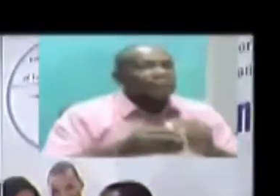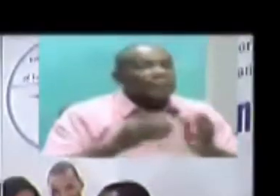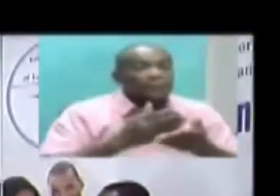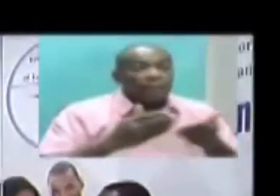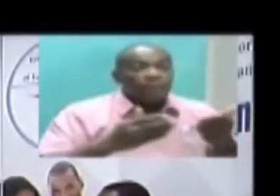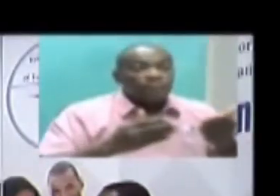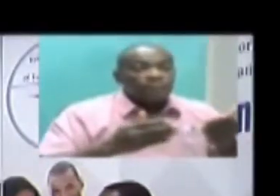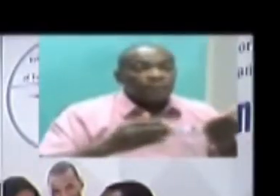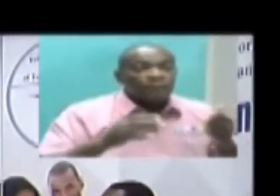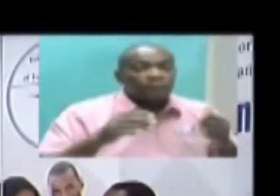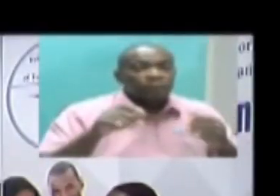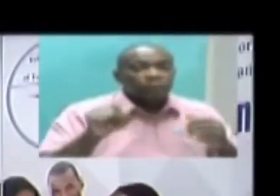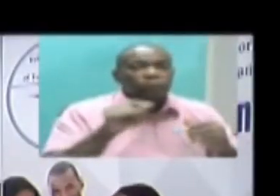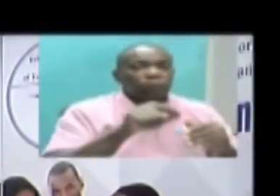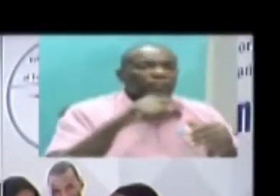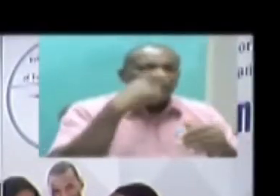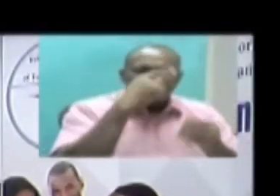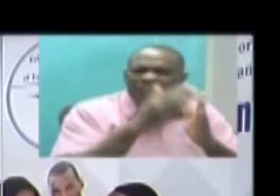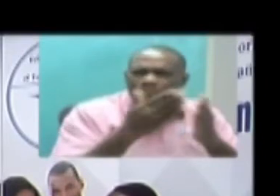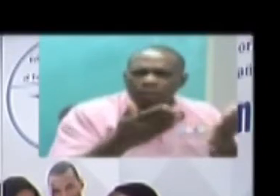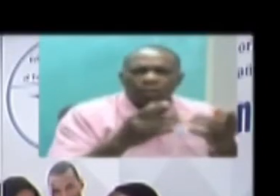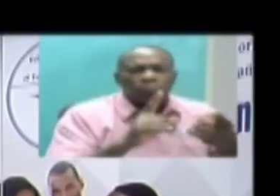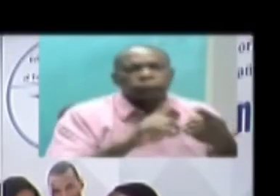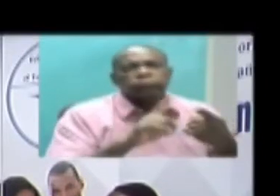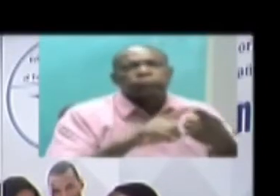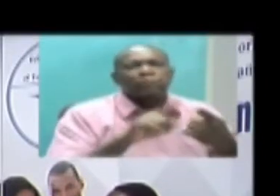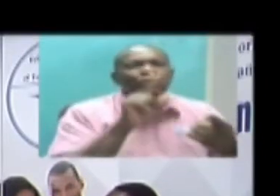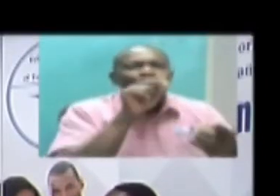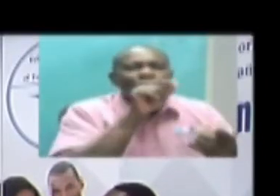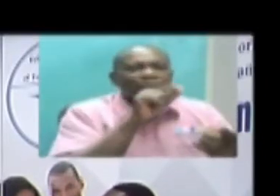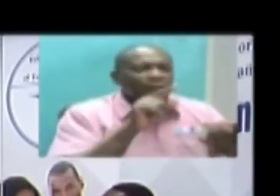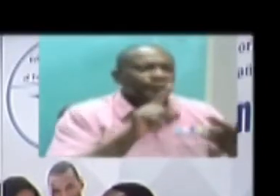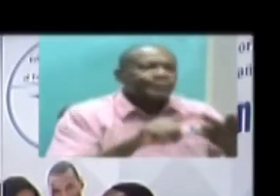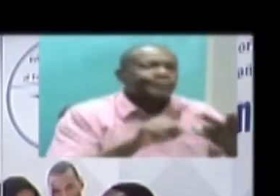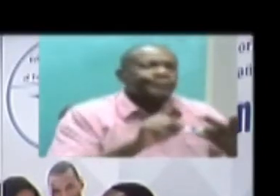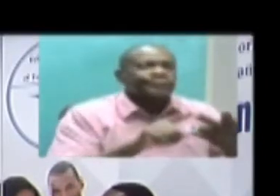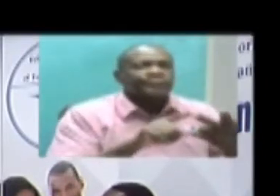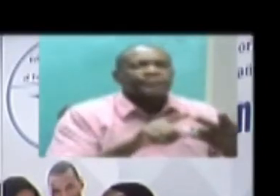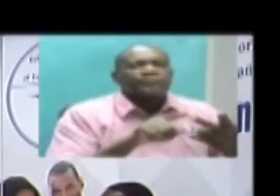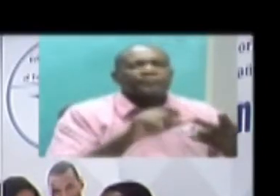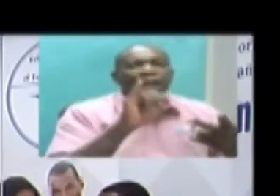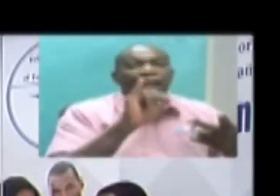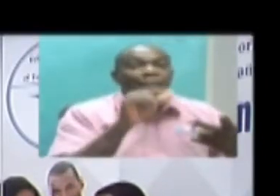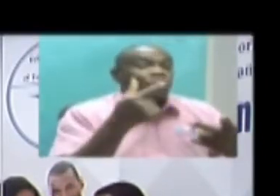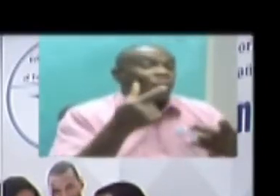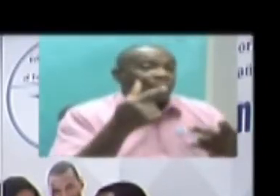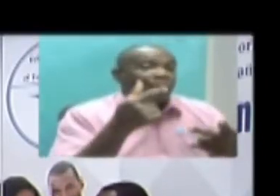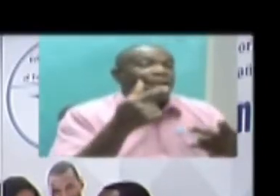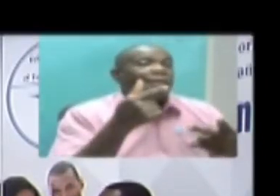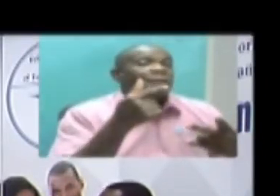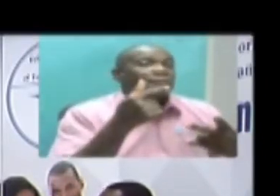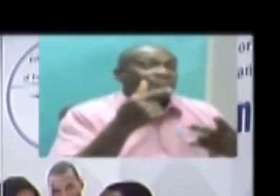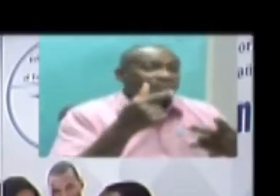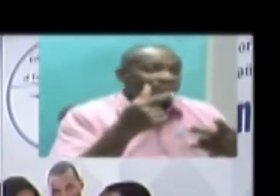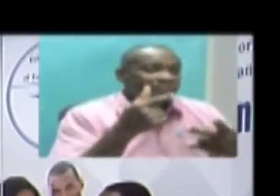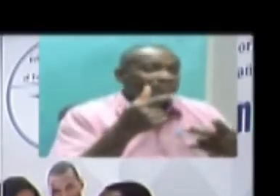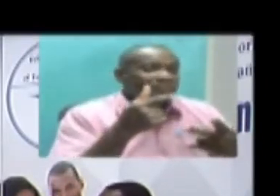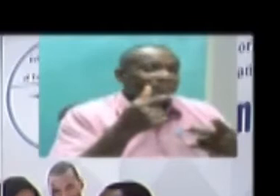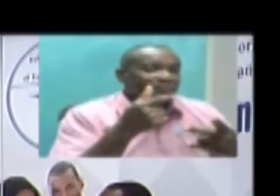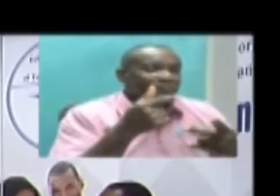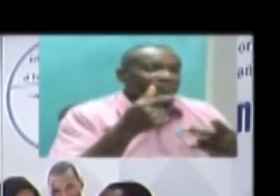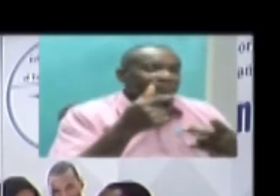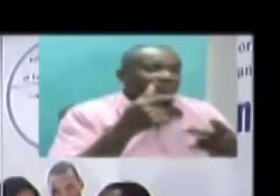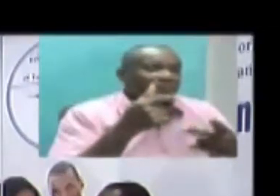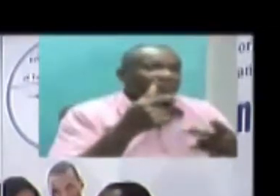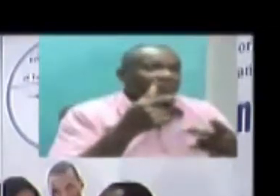and I know we want to touch on some of those social sites as well. You click and you have friends. You don't click on stranger I don't know,